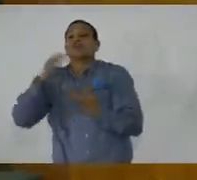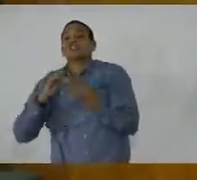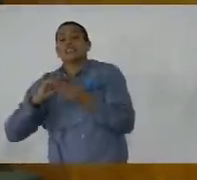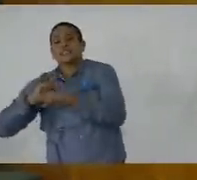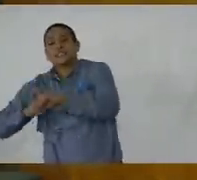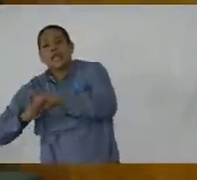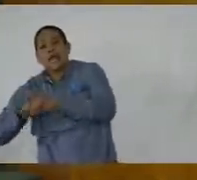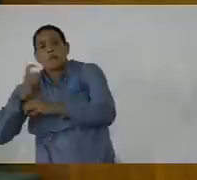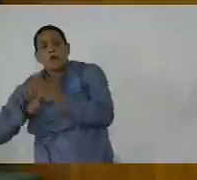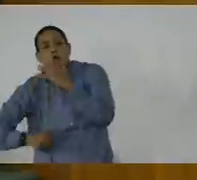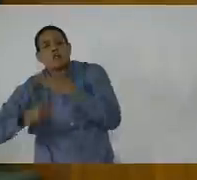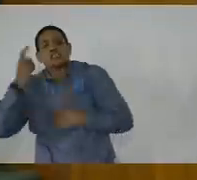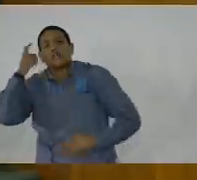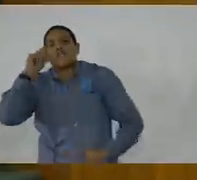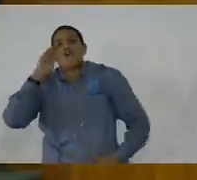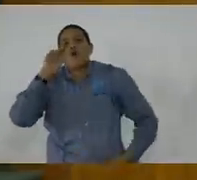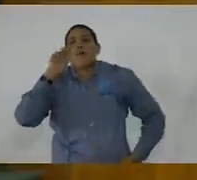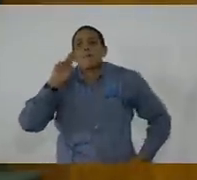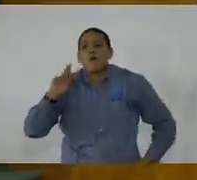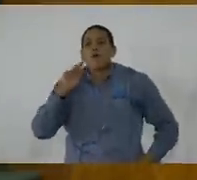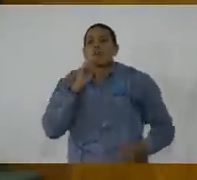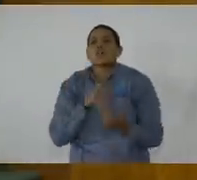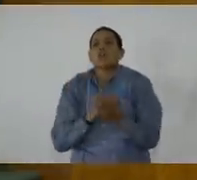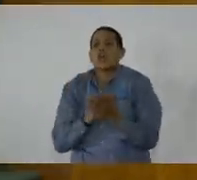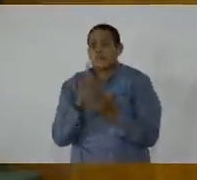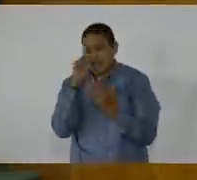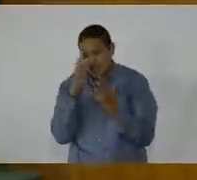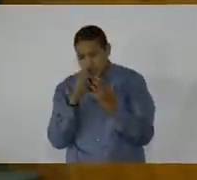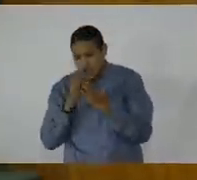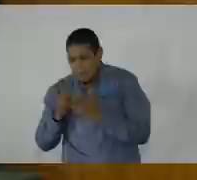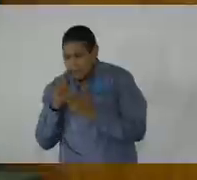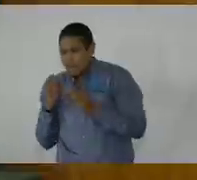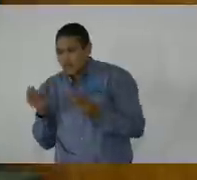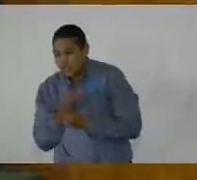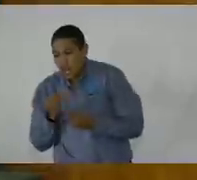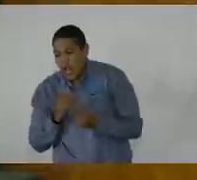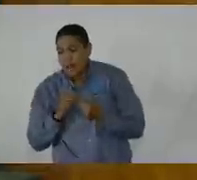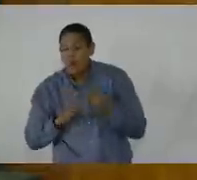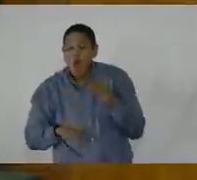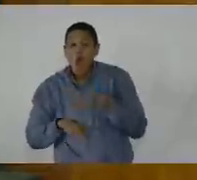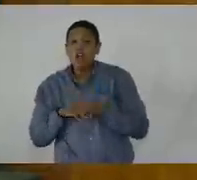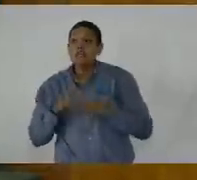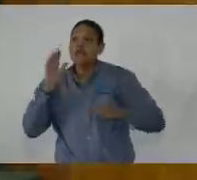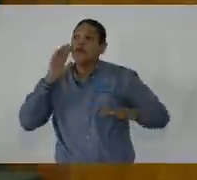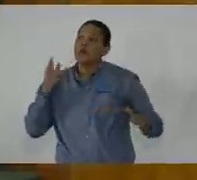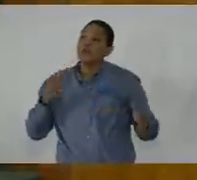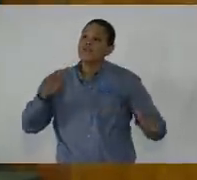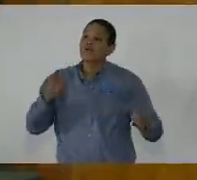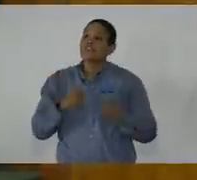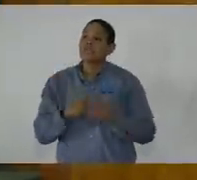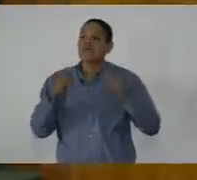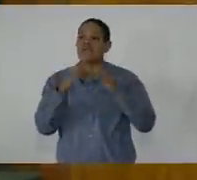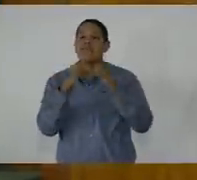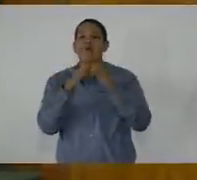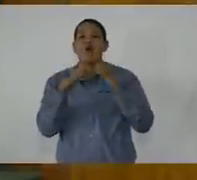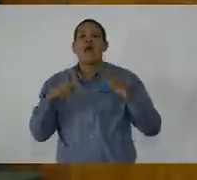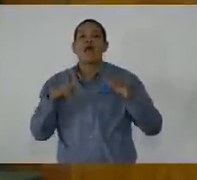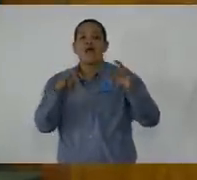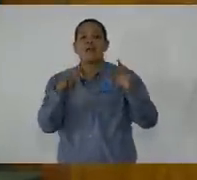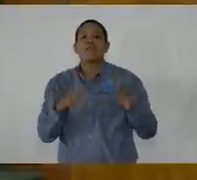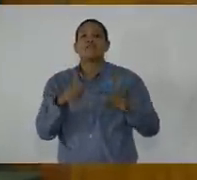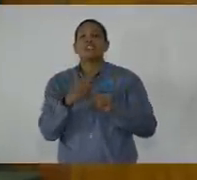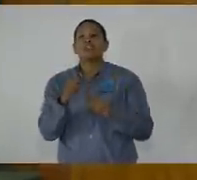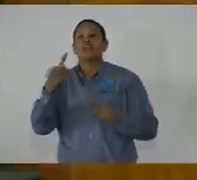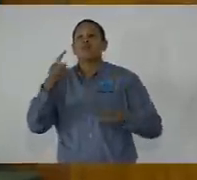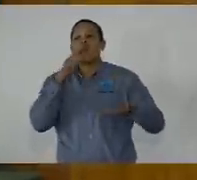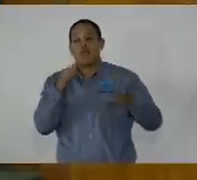for border and documentary compliance for trade, and ultimately will facilitate greater efficiency at the